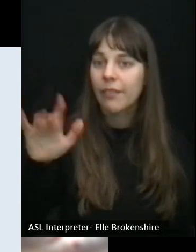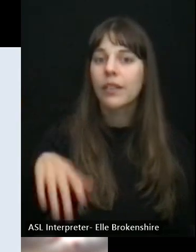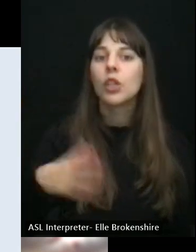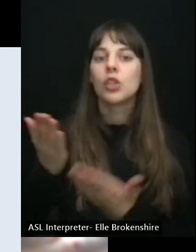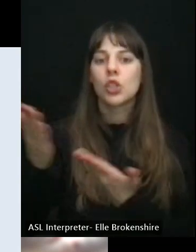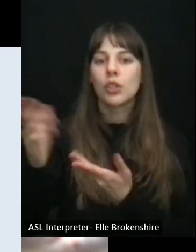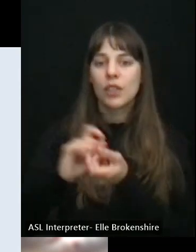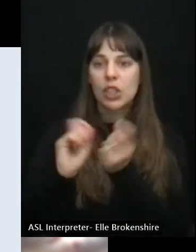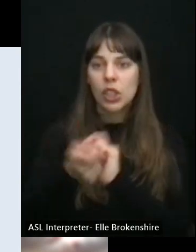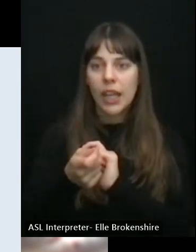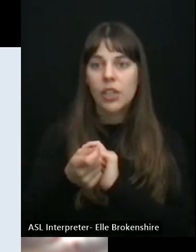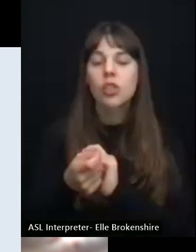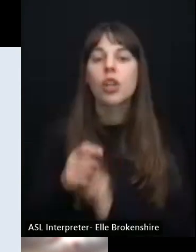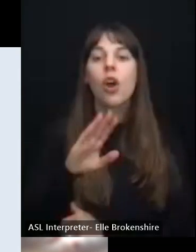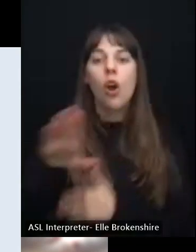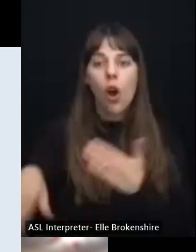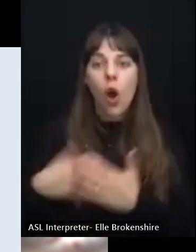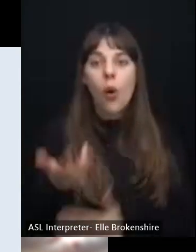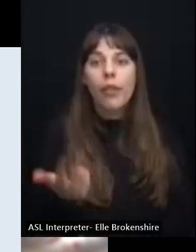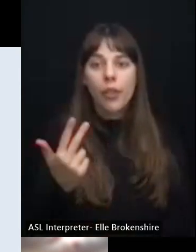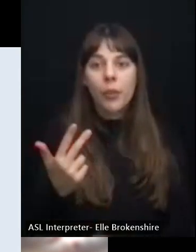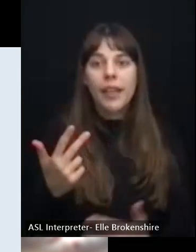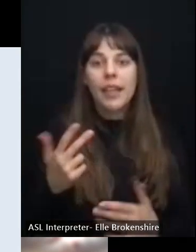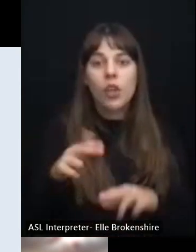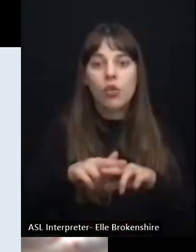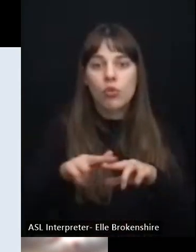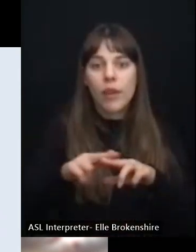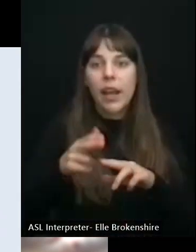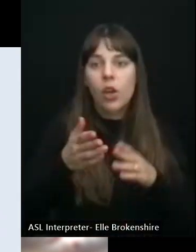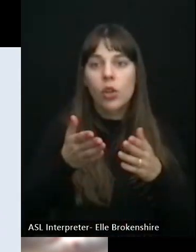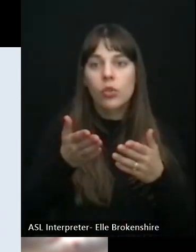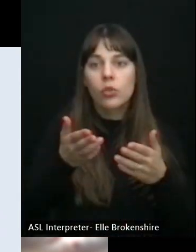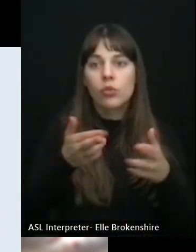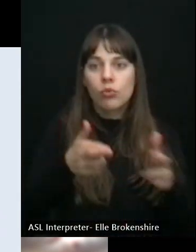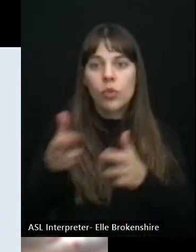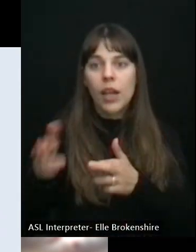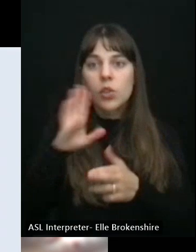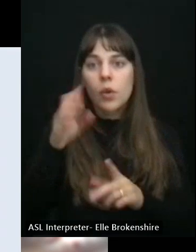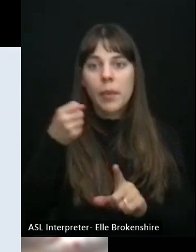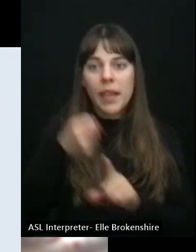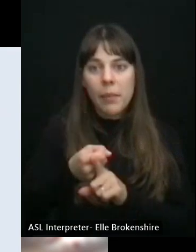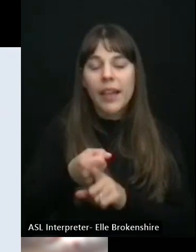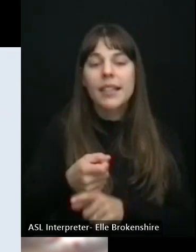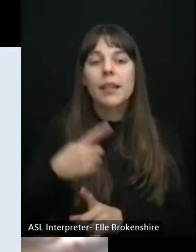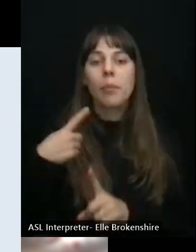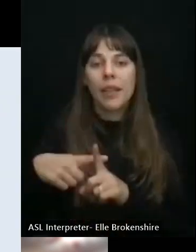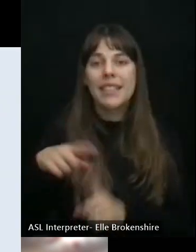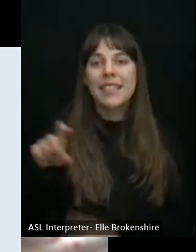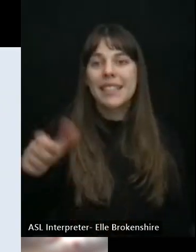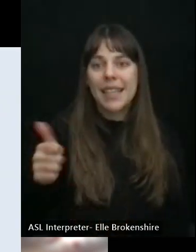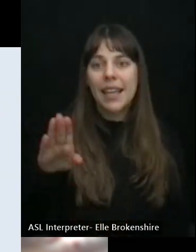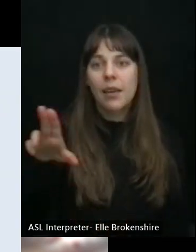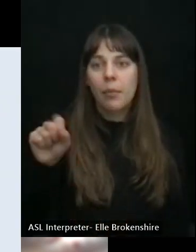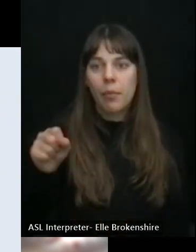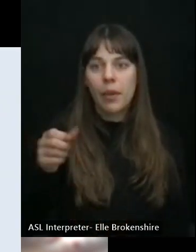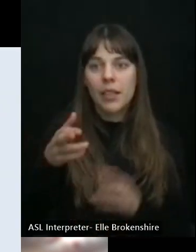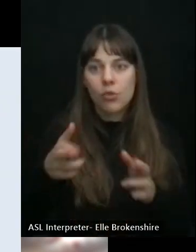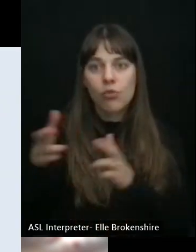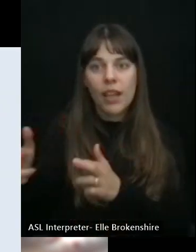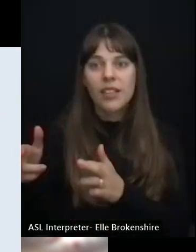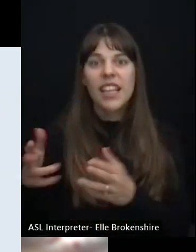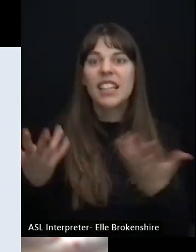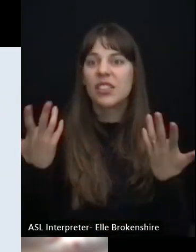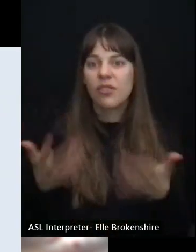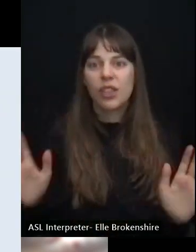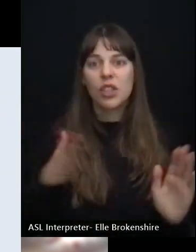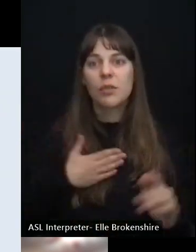will be impacted, and 10 of our bus routes will be impacted. And so that concludes